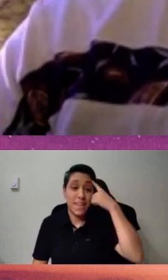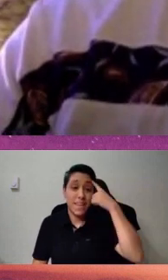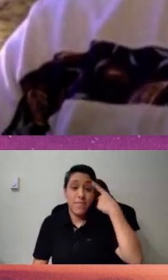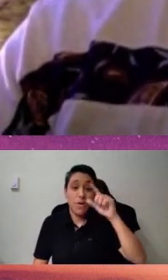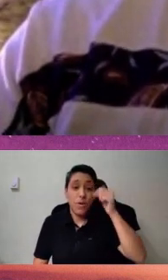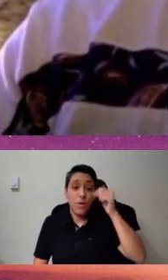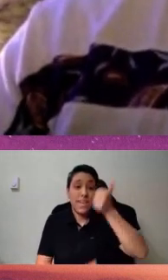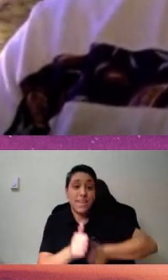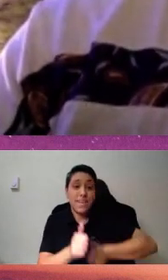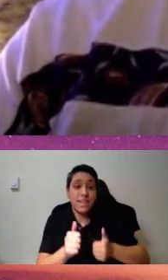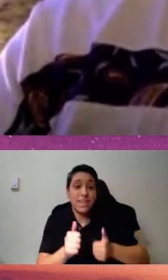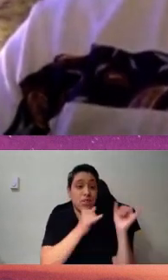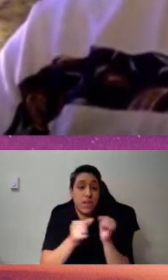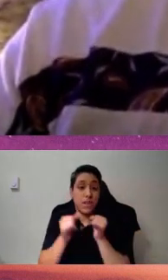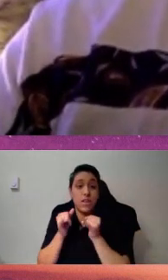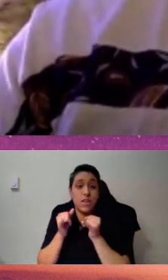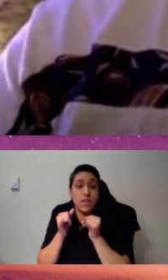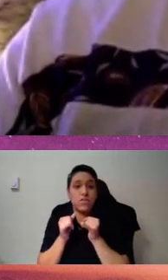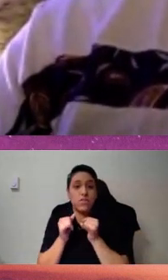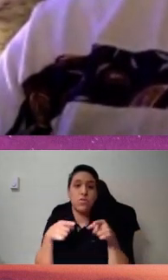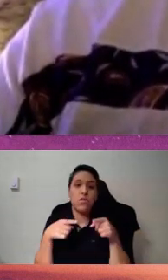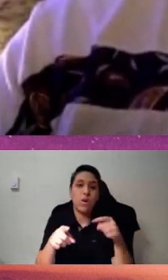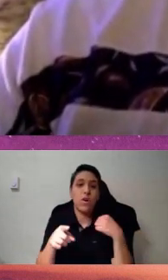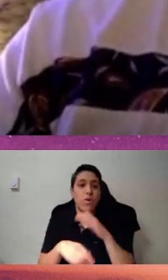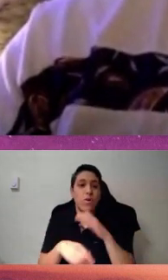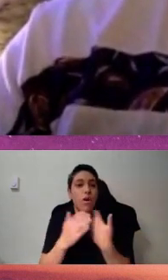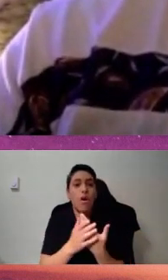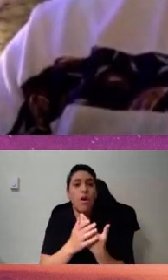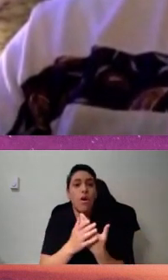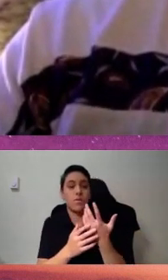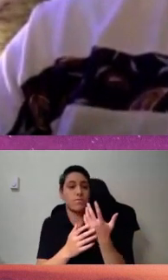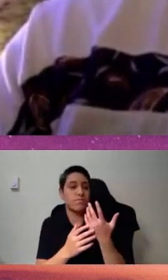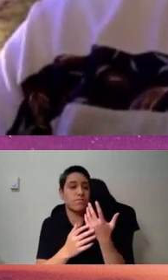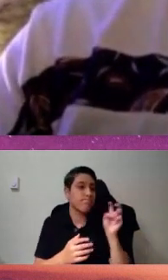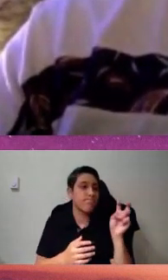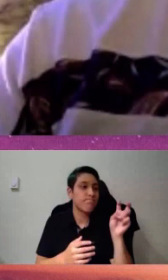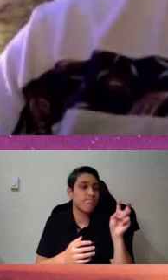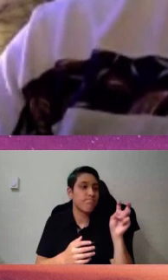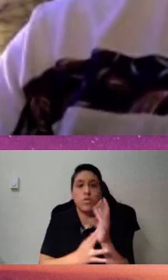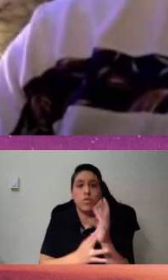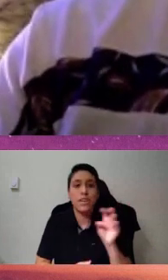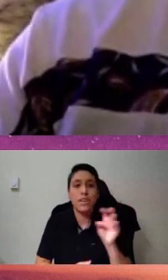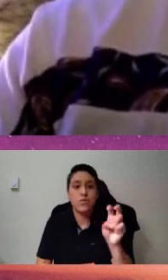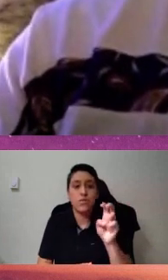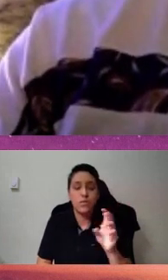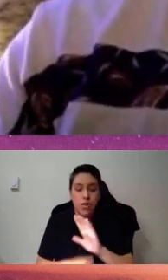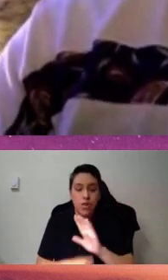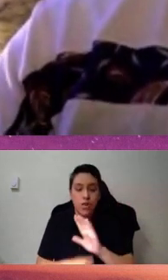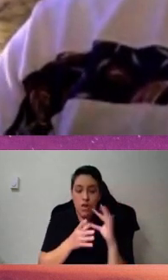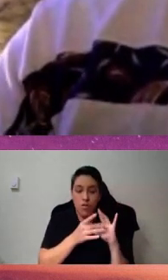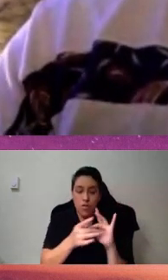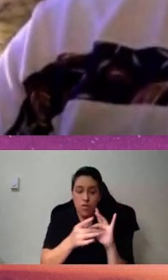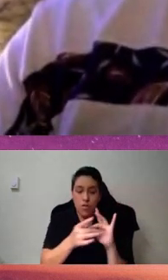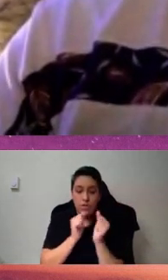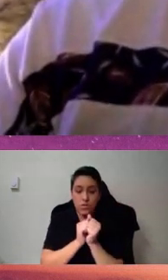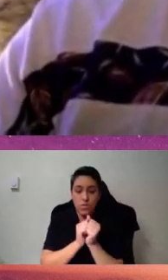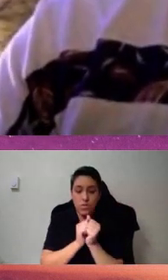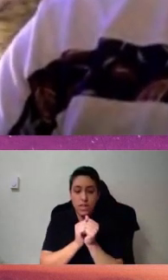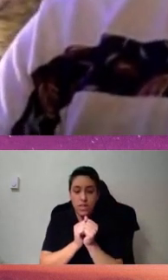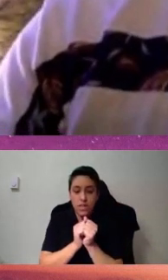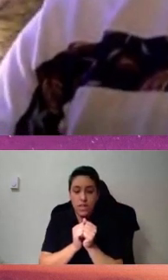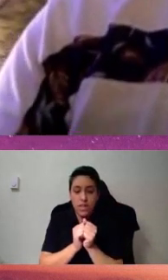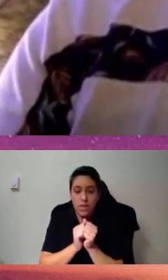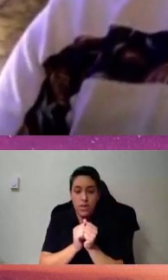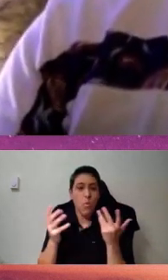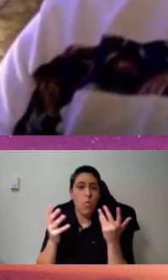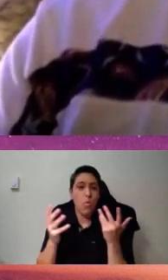we go on this most difficult journey of reconnecting with what healing means for each of us, keeping that in